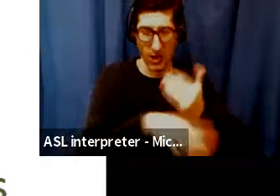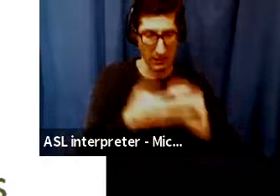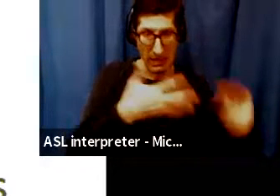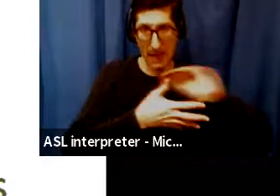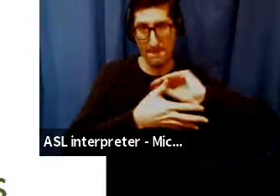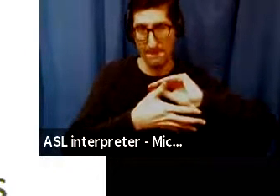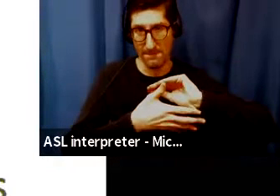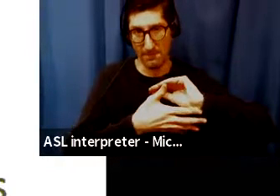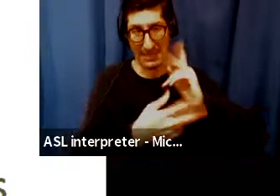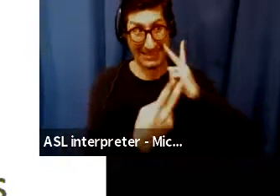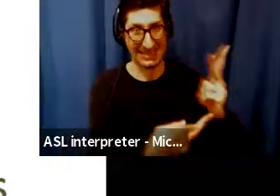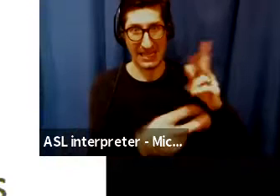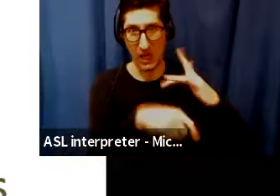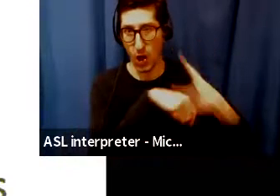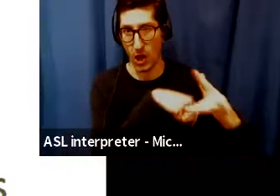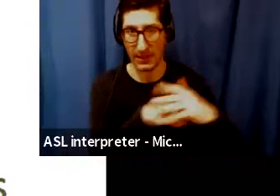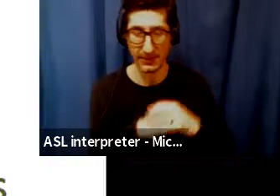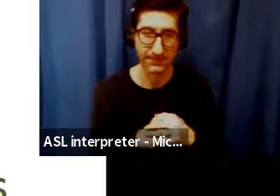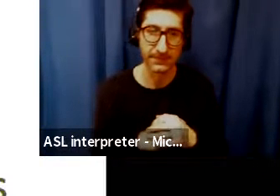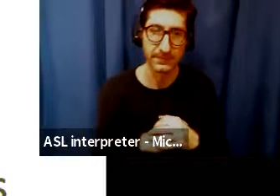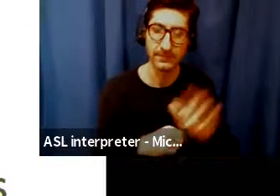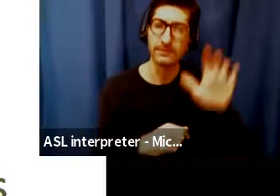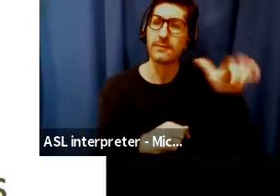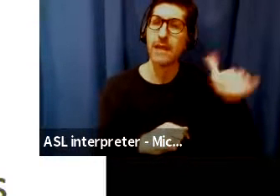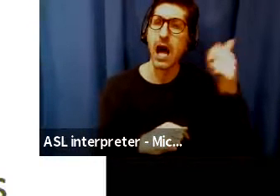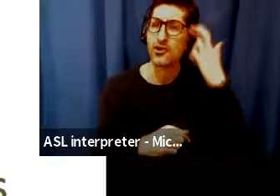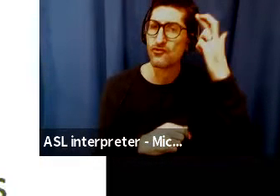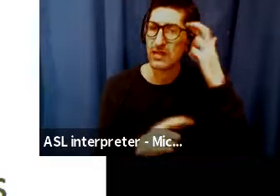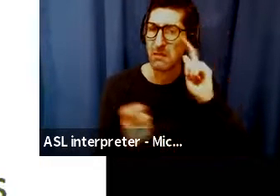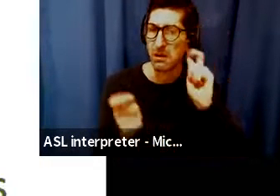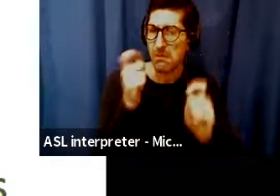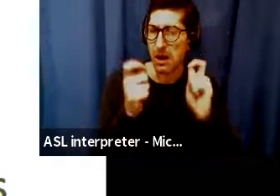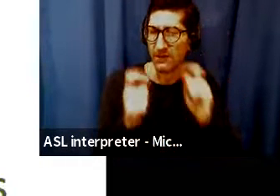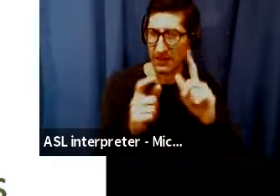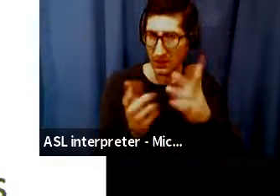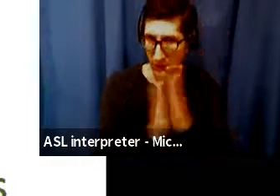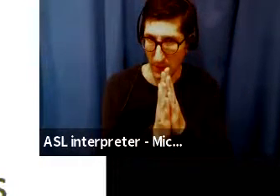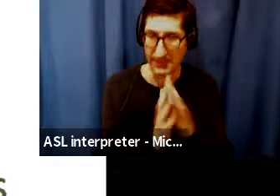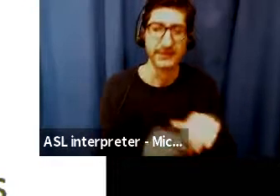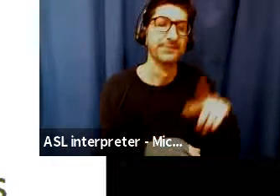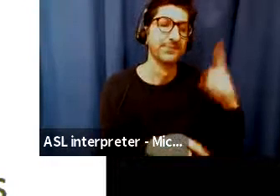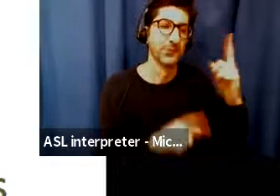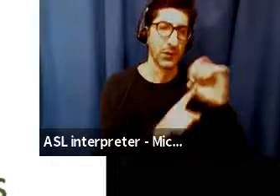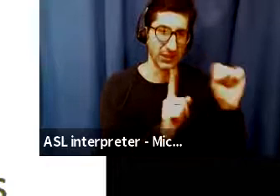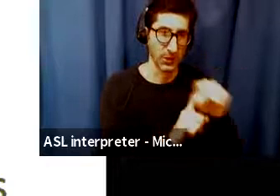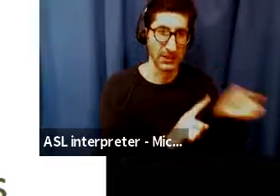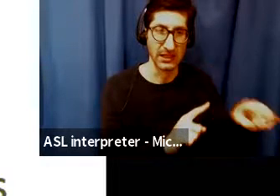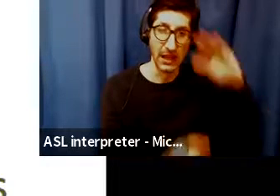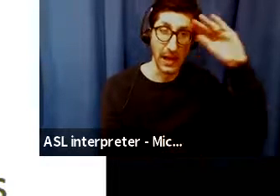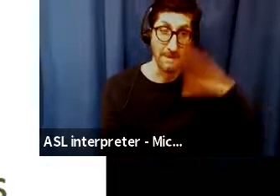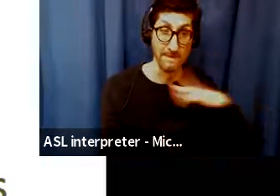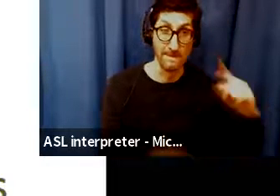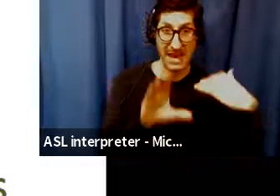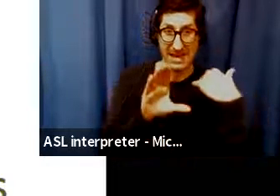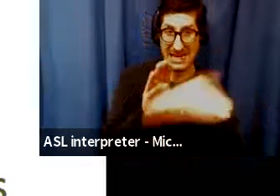reasonable modification request was this situation where Mr. F sent an email to his